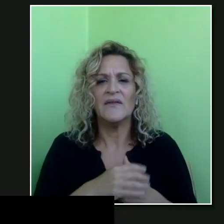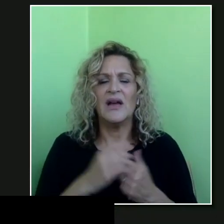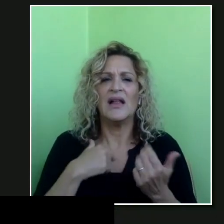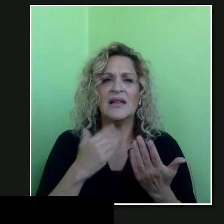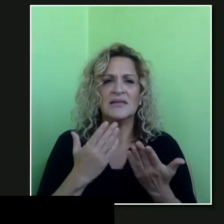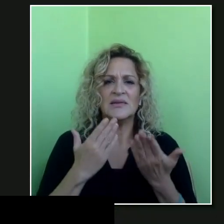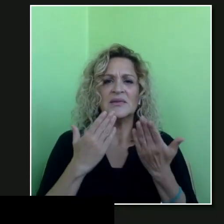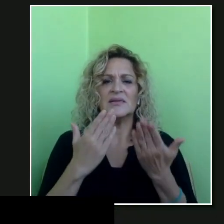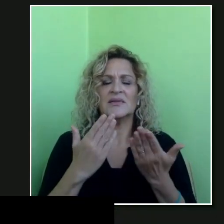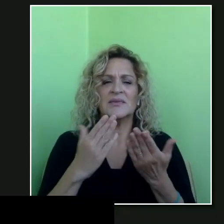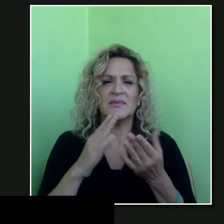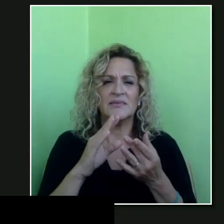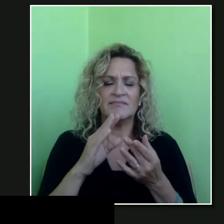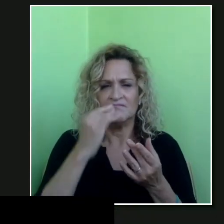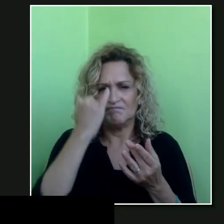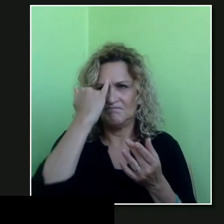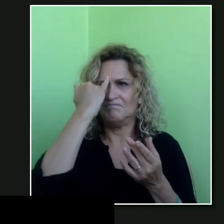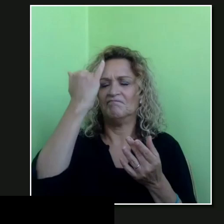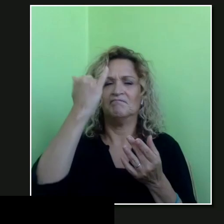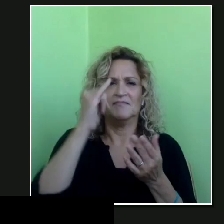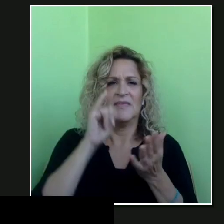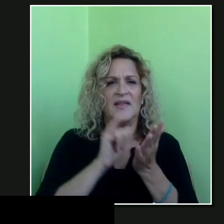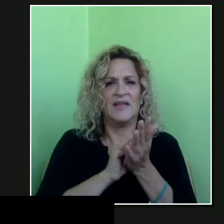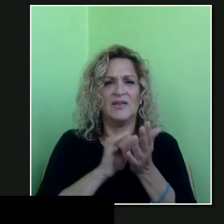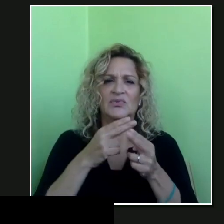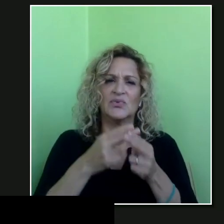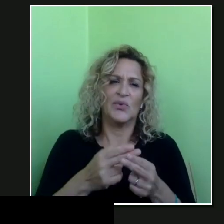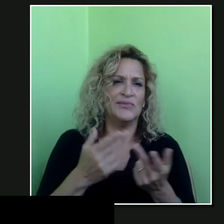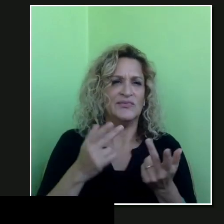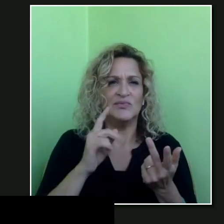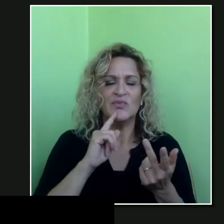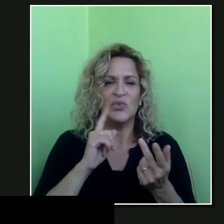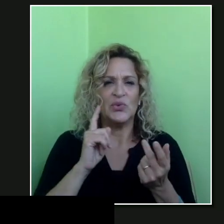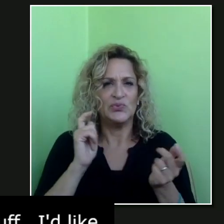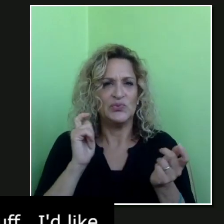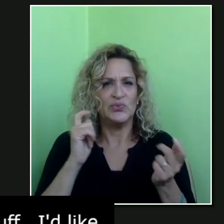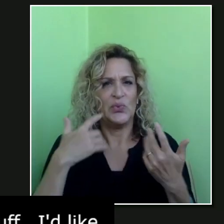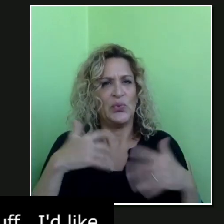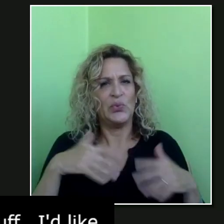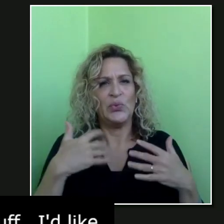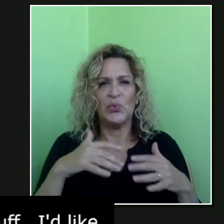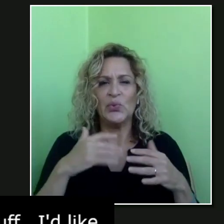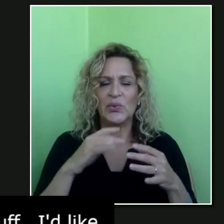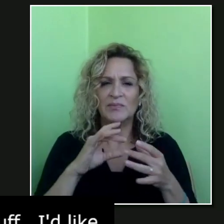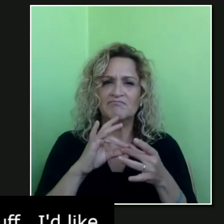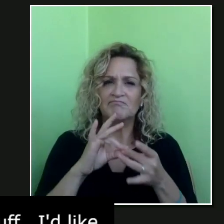of a radical idea that is quite difficult to progress.